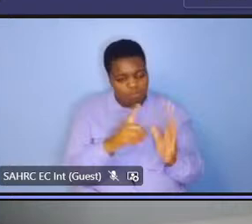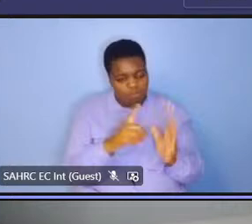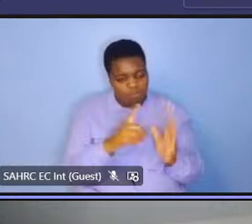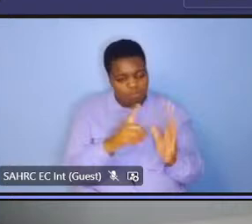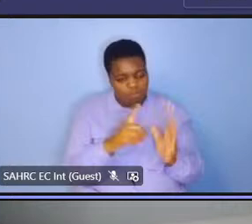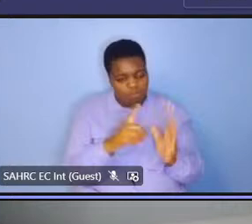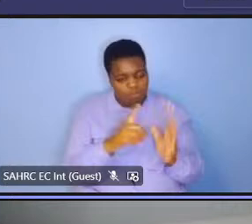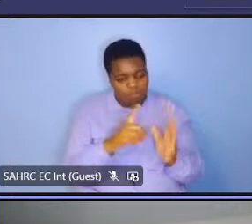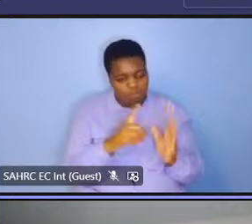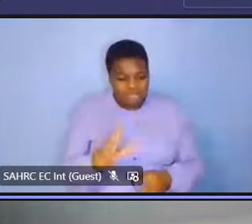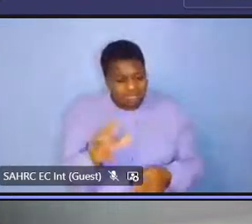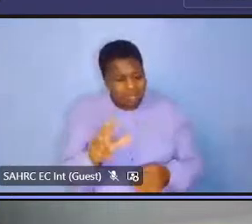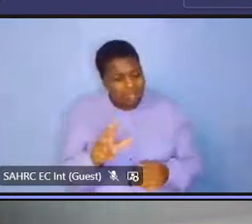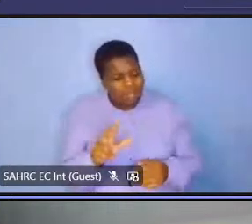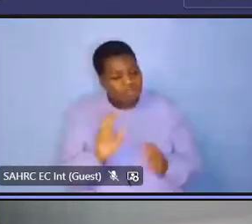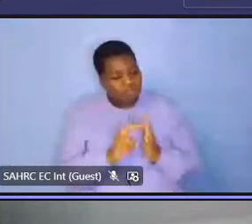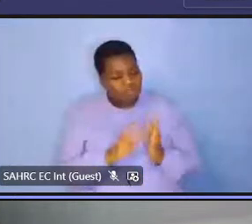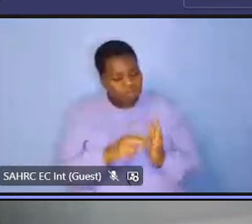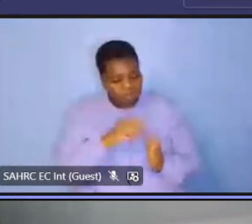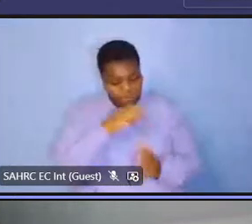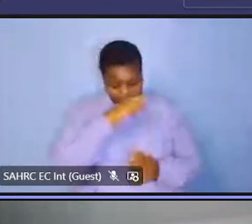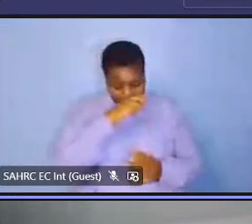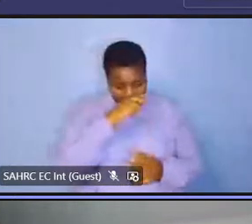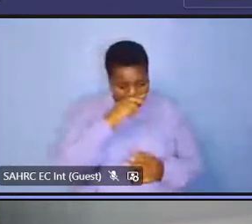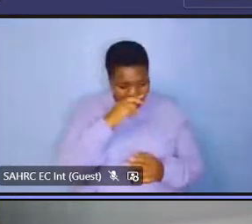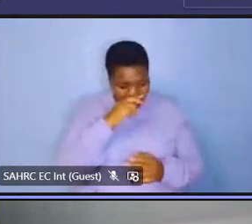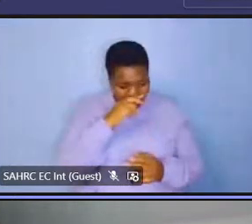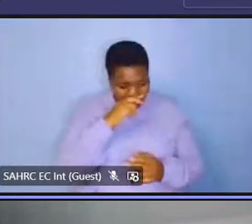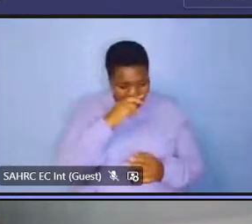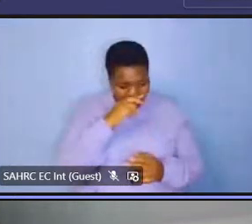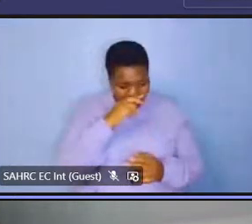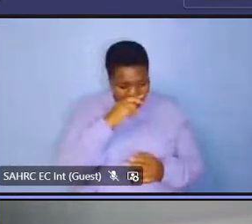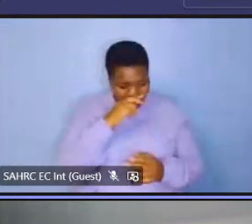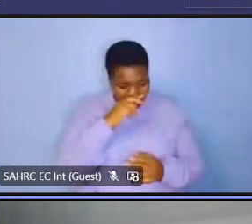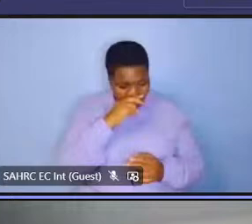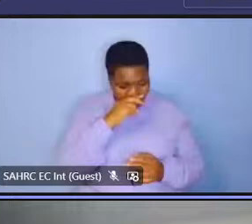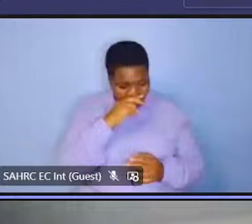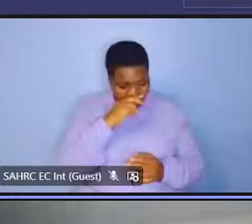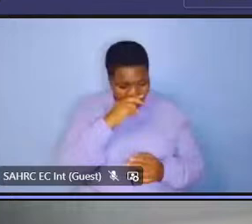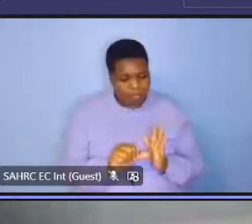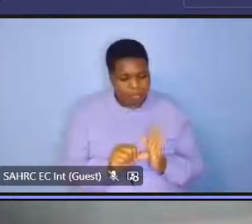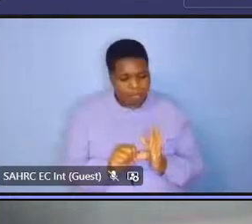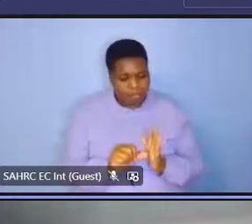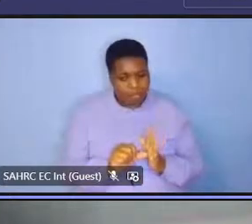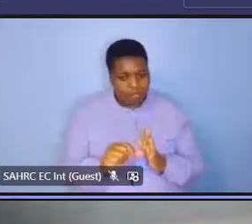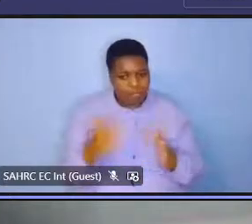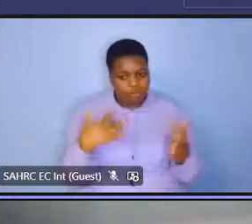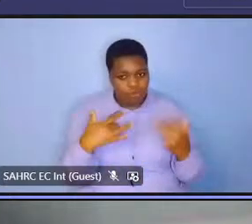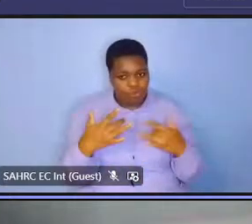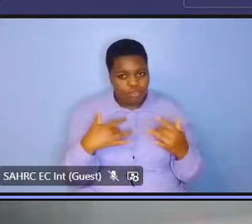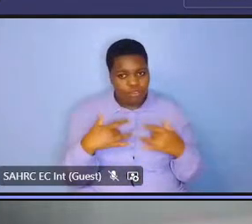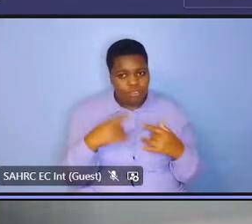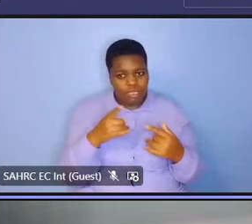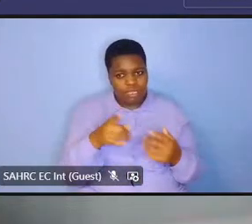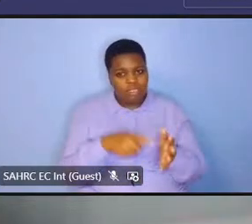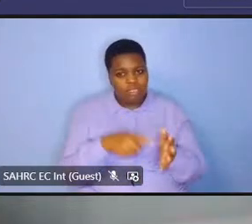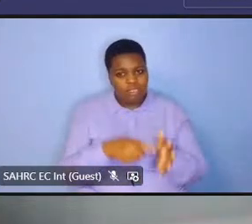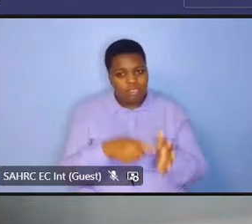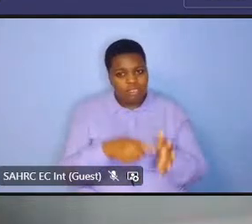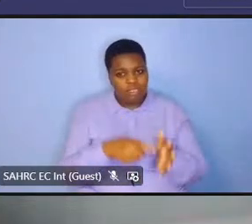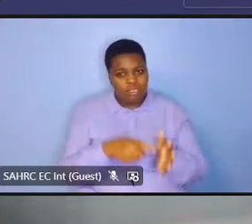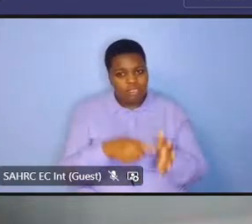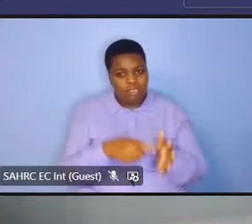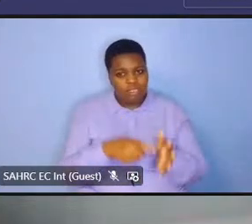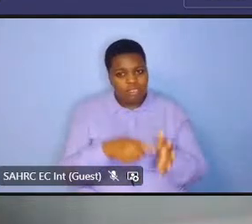1998 guideline, and it has got some very, important, I think, considerations for this particular inquiry.